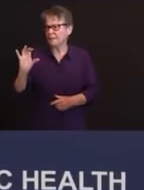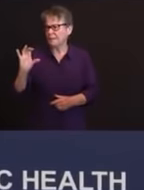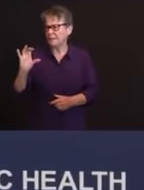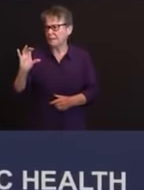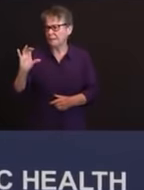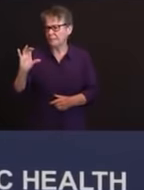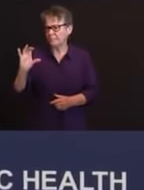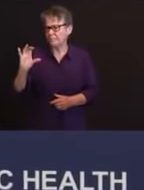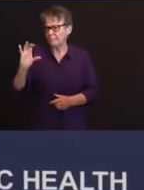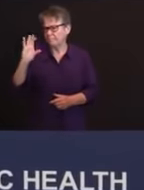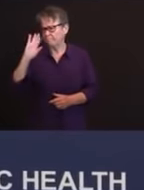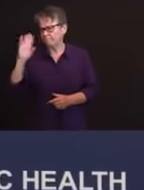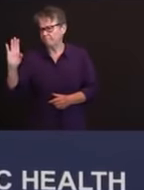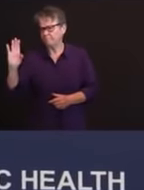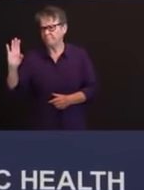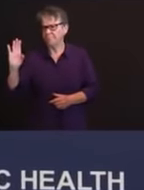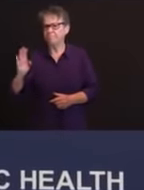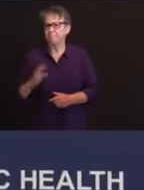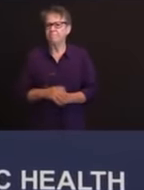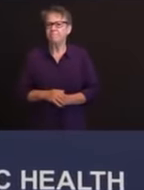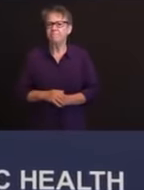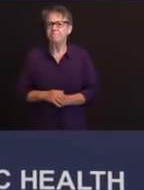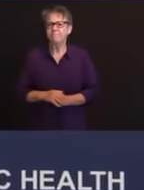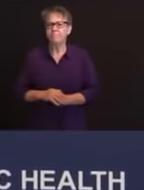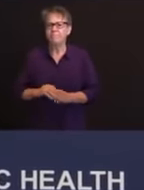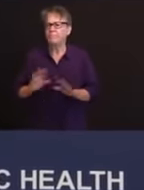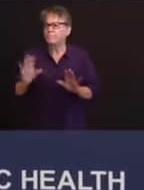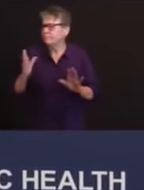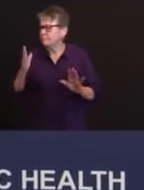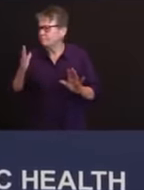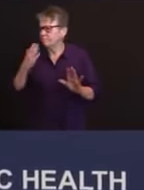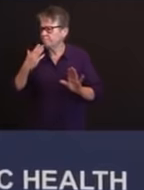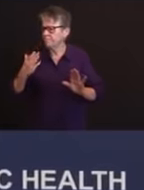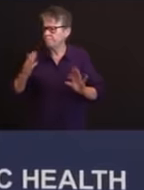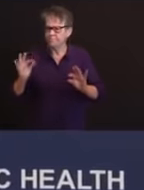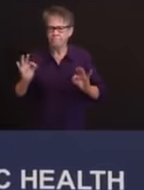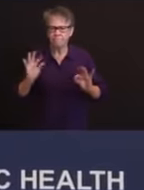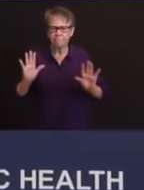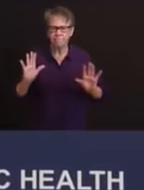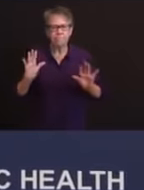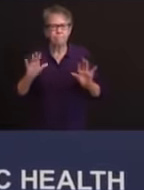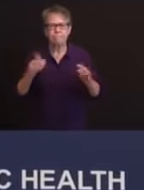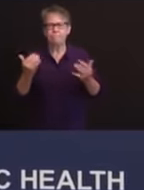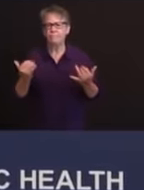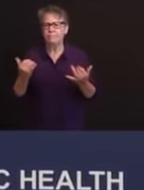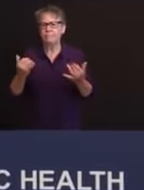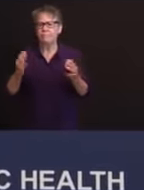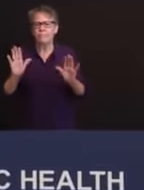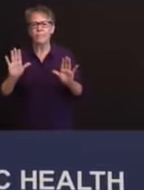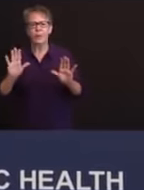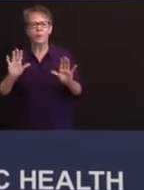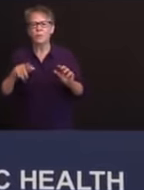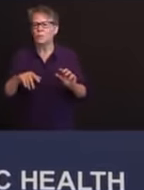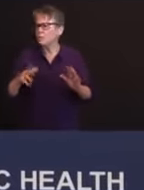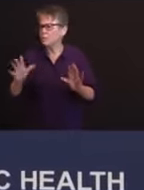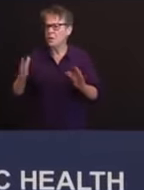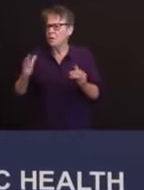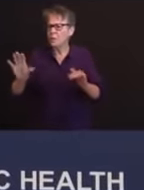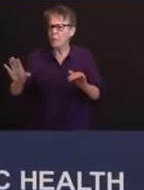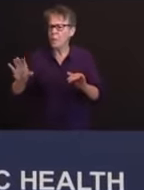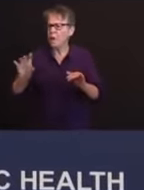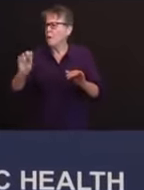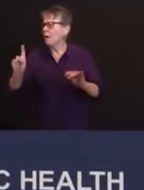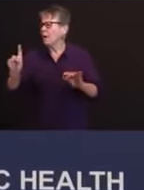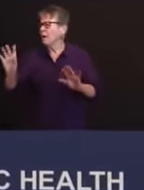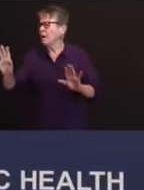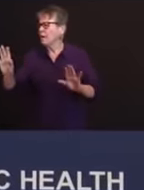With that, Tommy, thank you. With that, please, actually, Pat, you're going to fold into to the right here a little